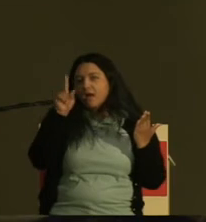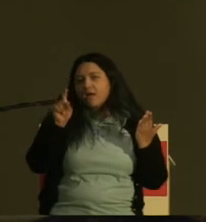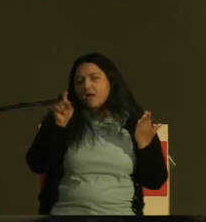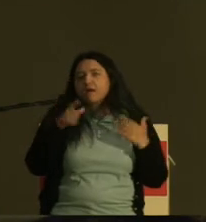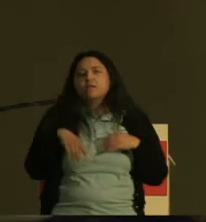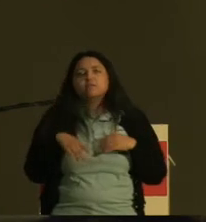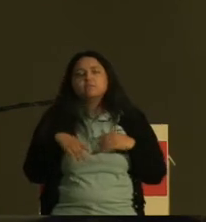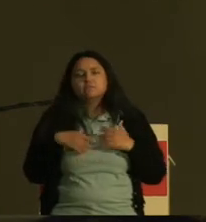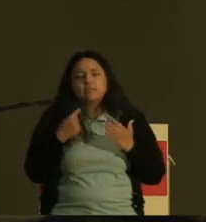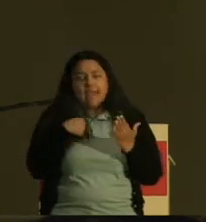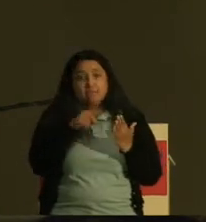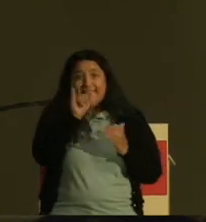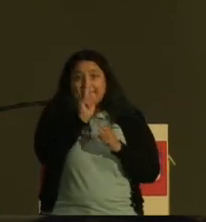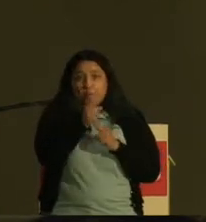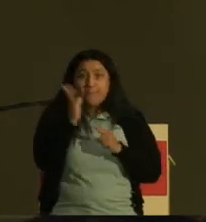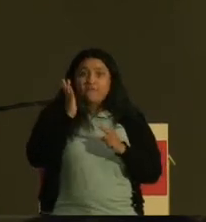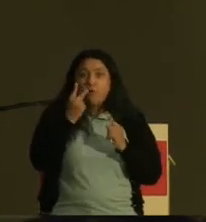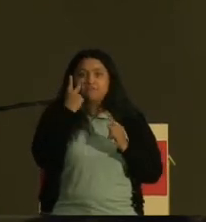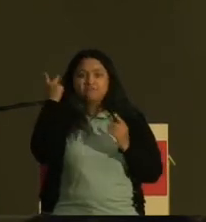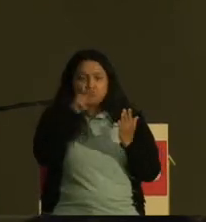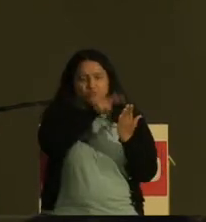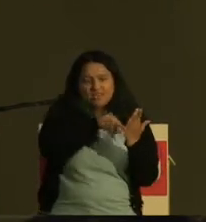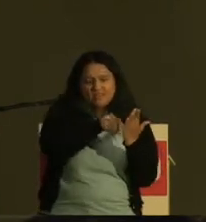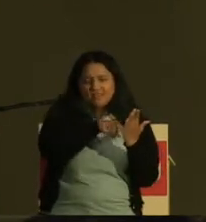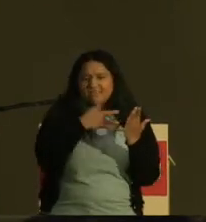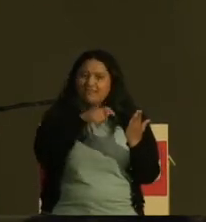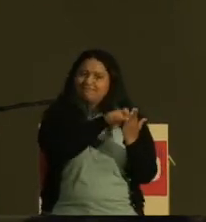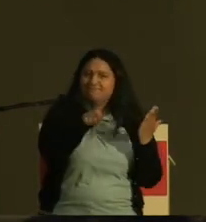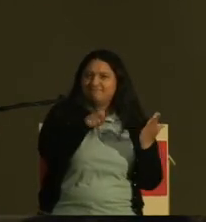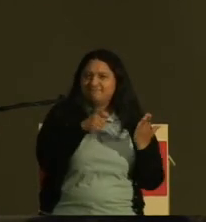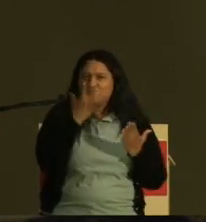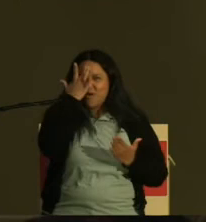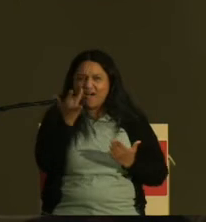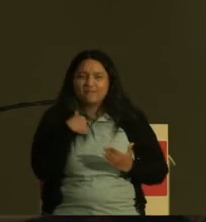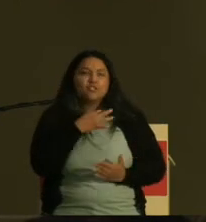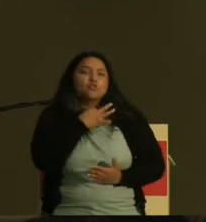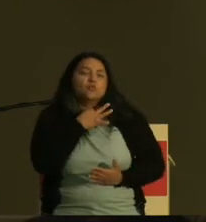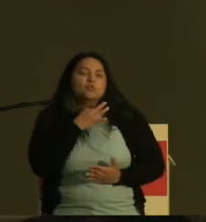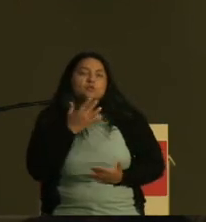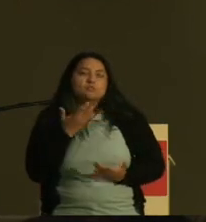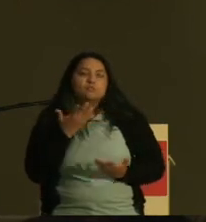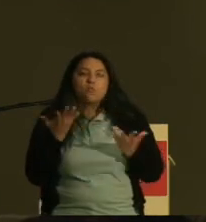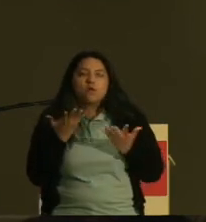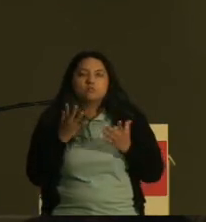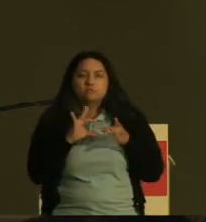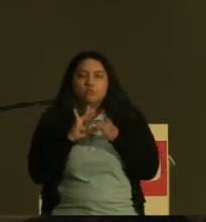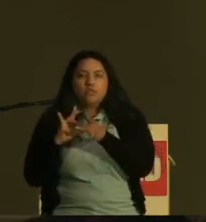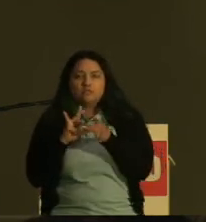What struck me at that moment? And so I'm curious, that relationship between